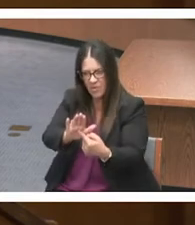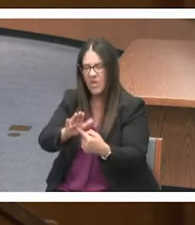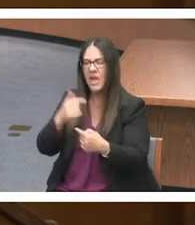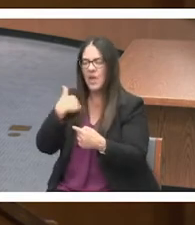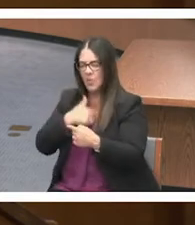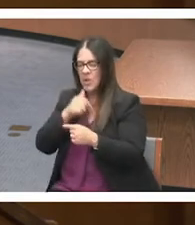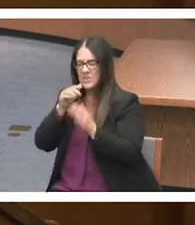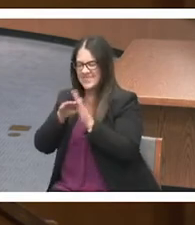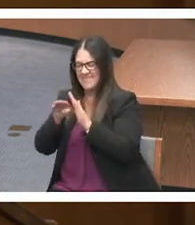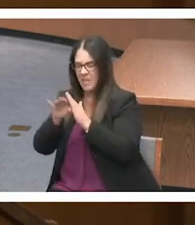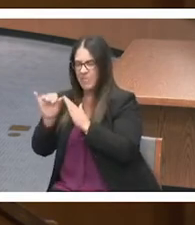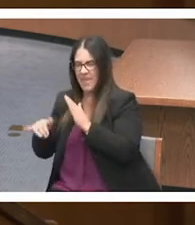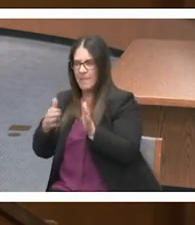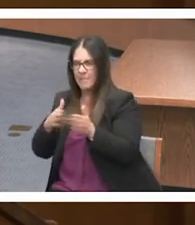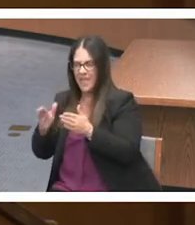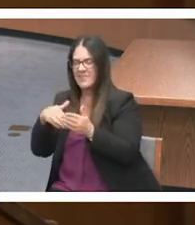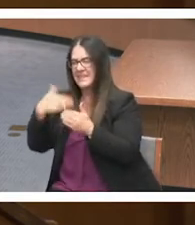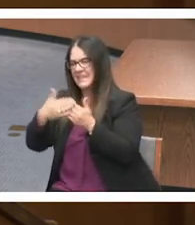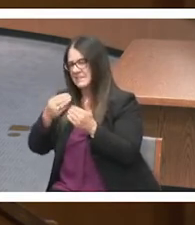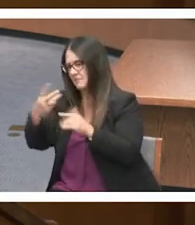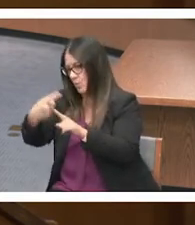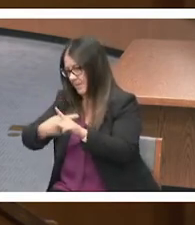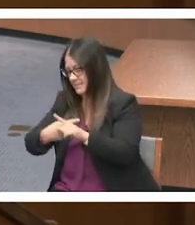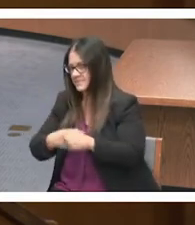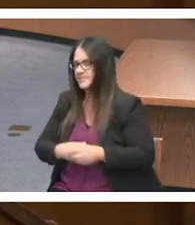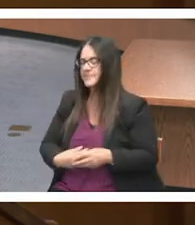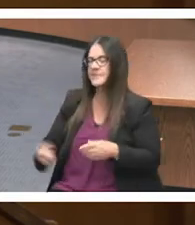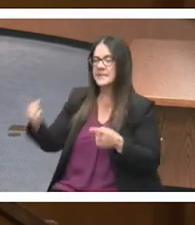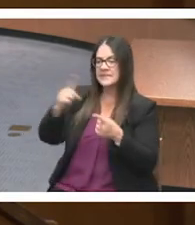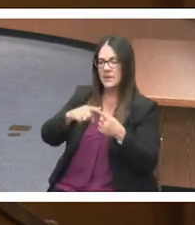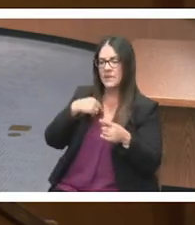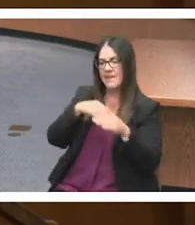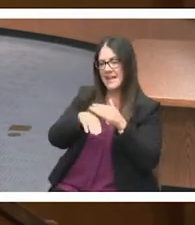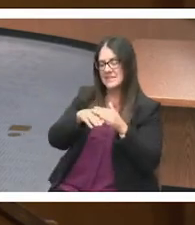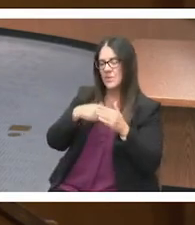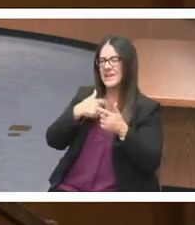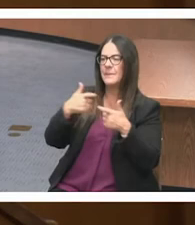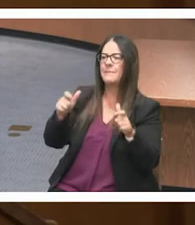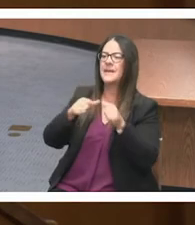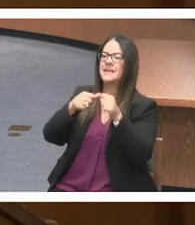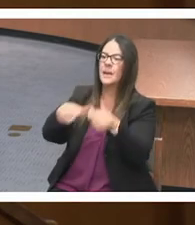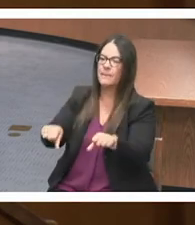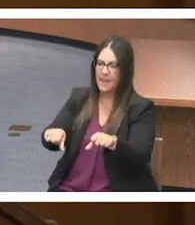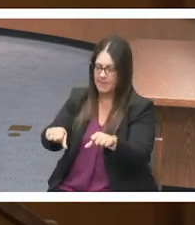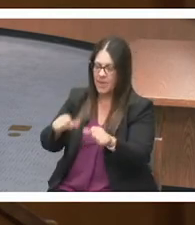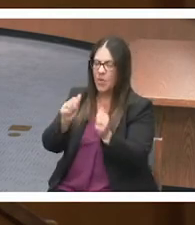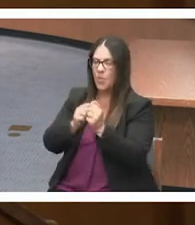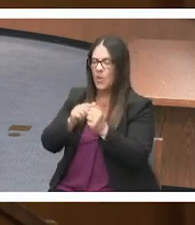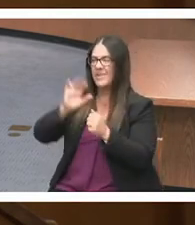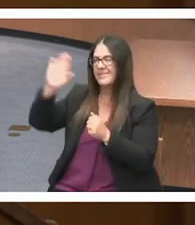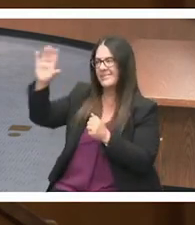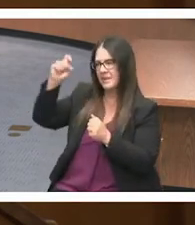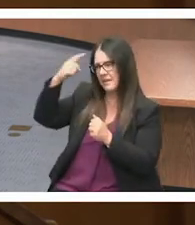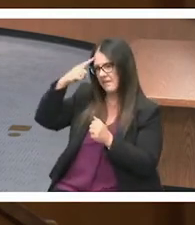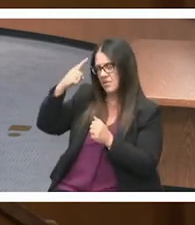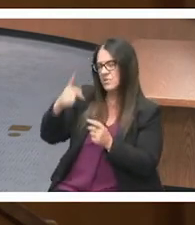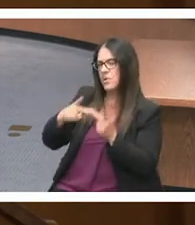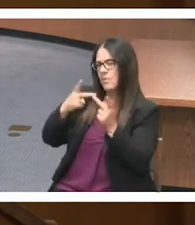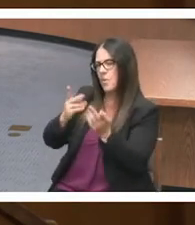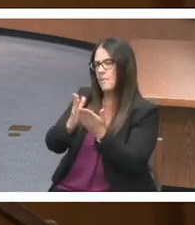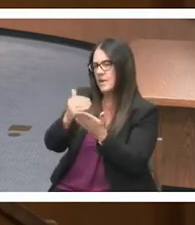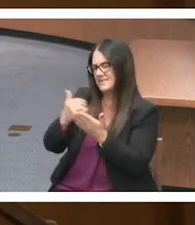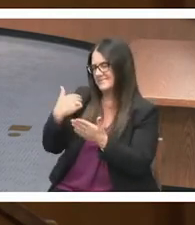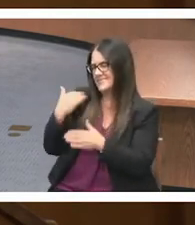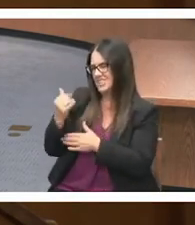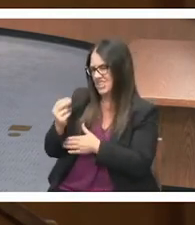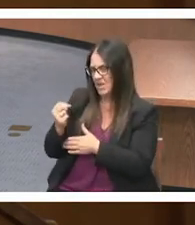months. And then lastly, on access, big down payment on our priority was made with the governor's proposed budget in January, where State